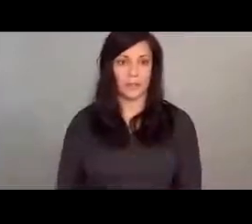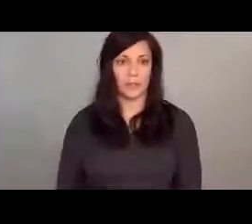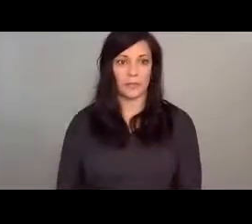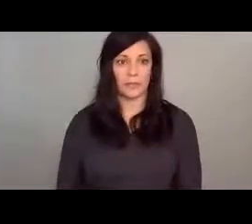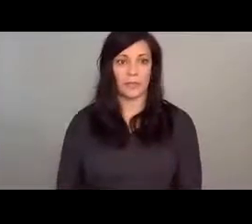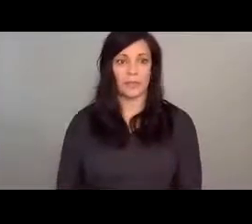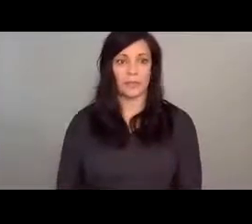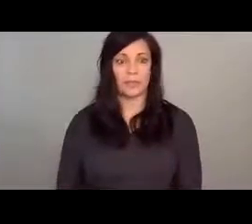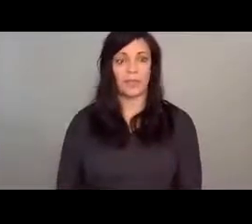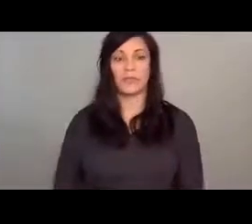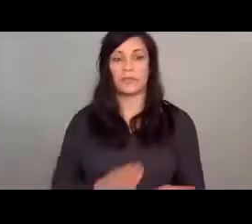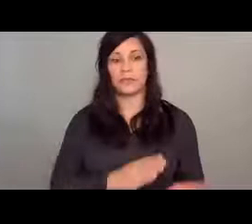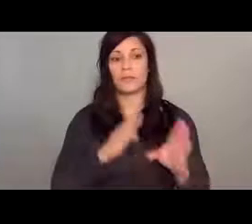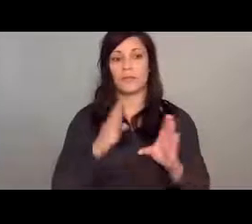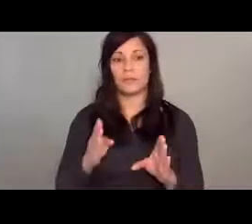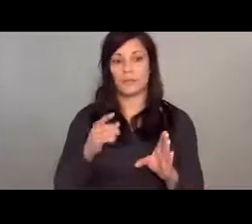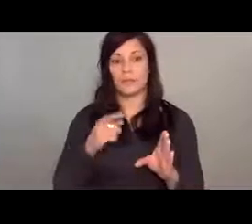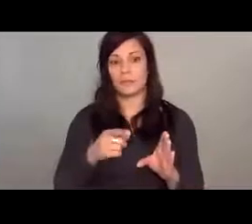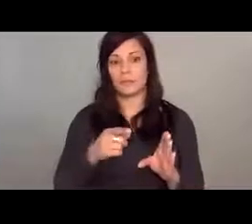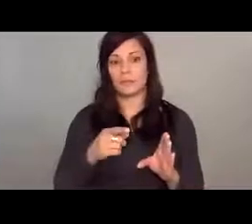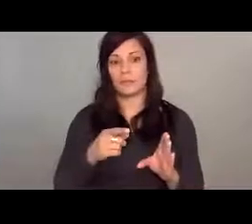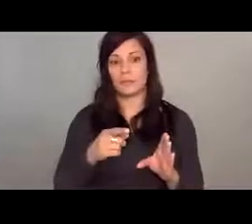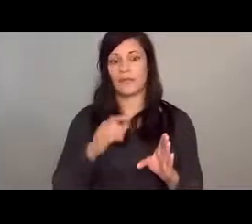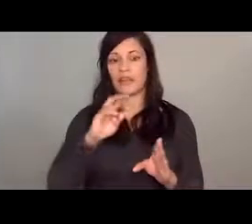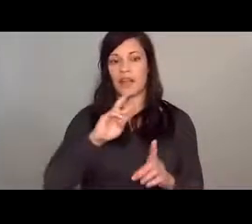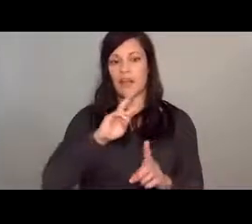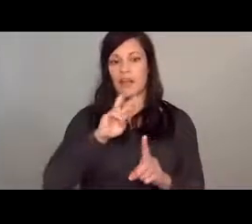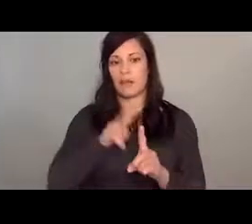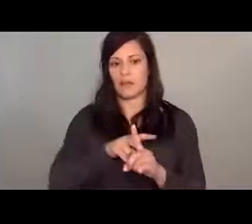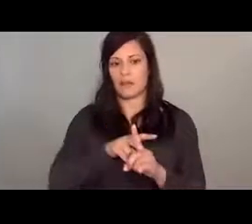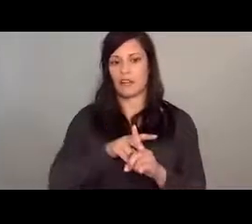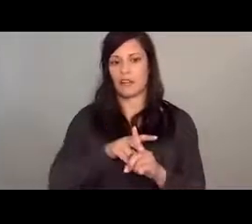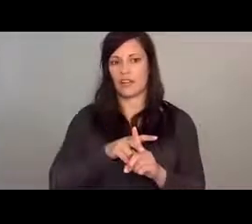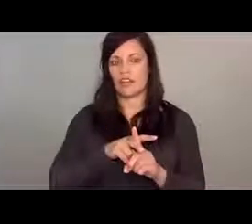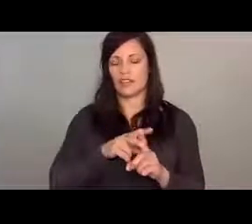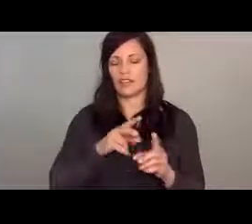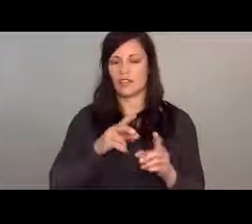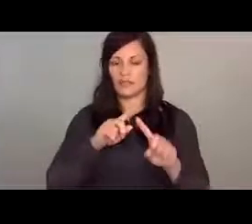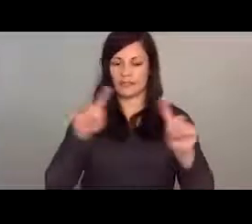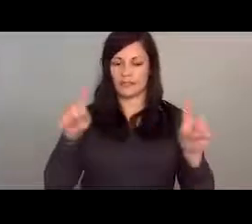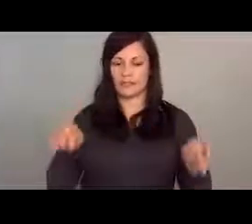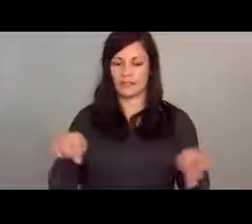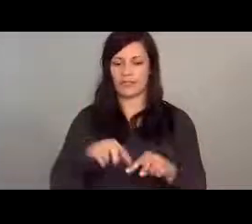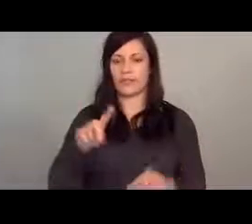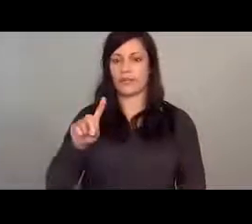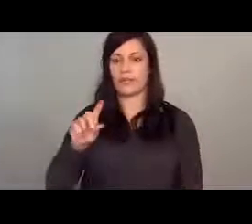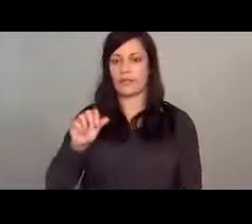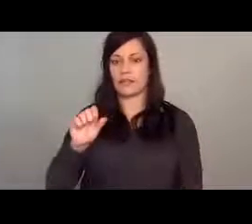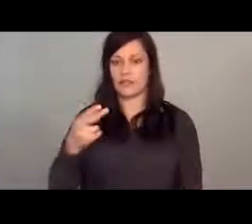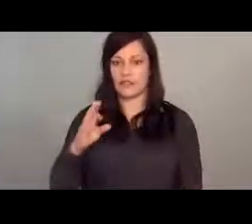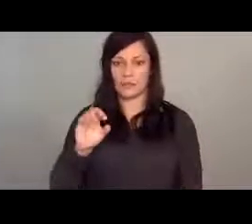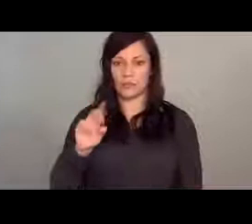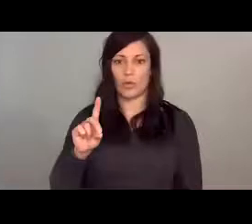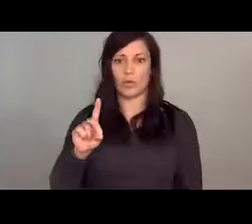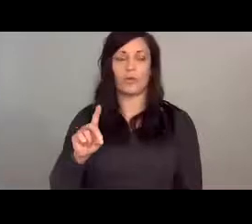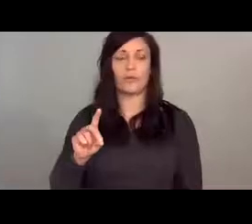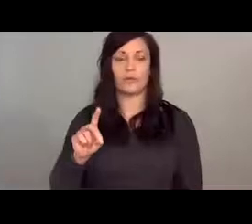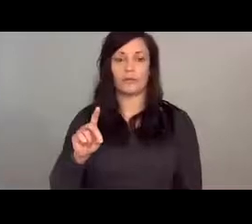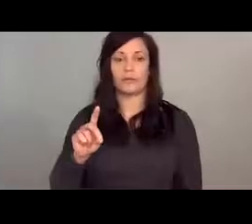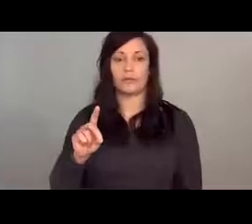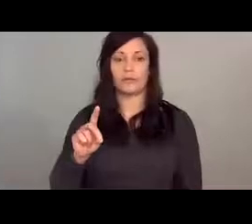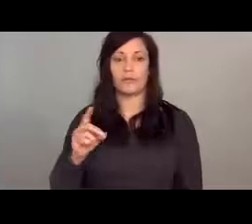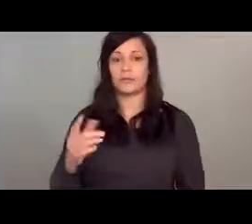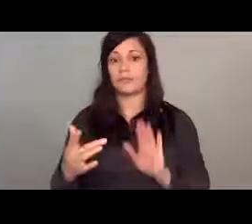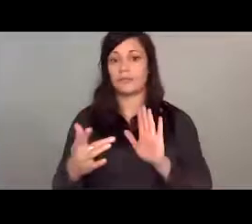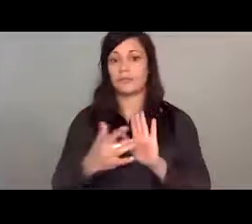that will lead us to this application overview dashboard. And then we're going to click on create a profile to